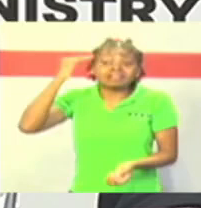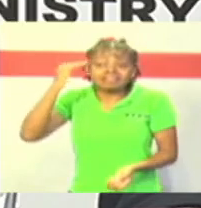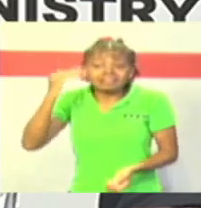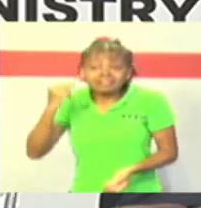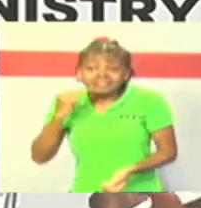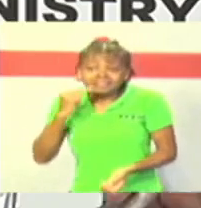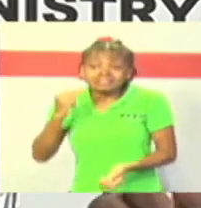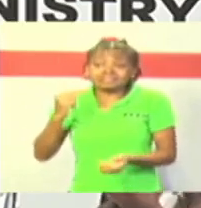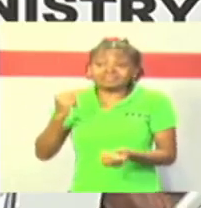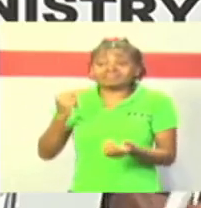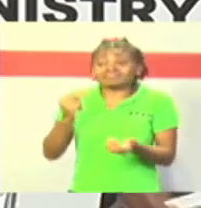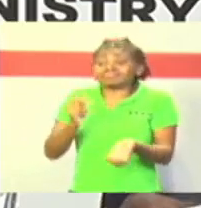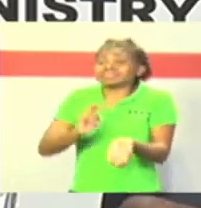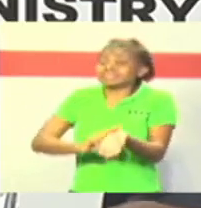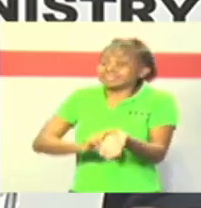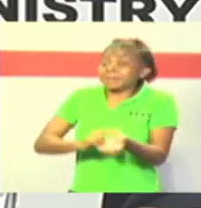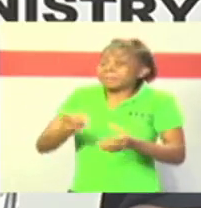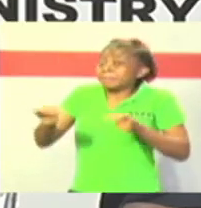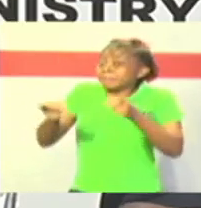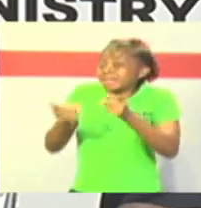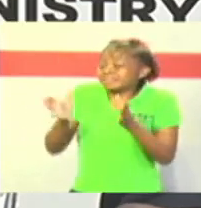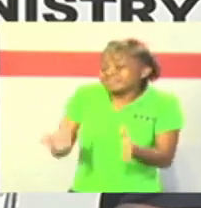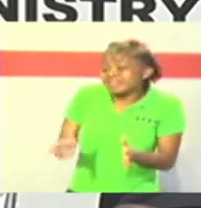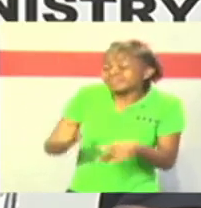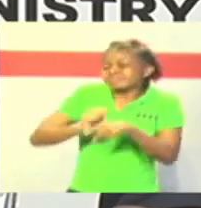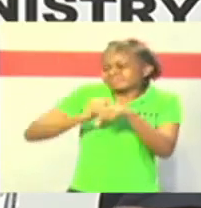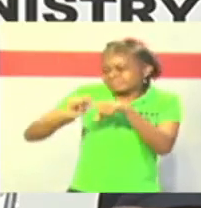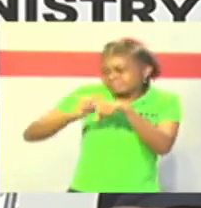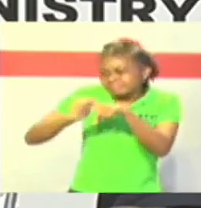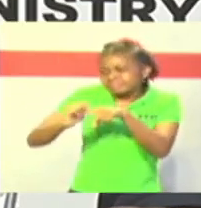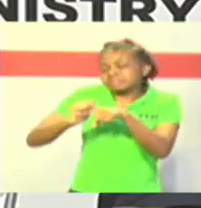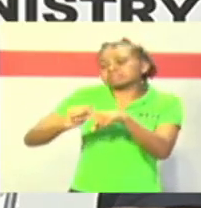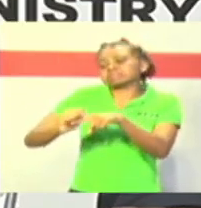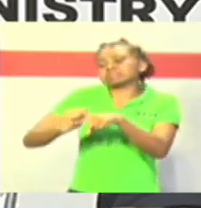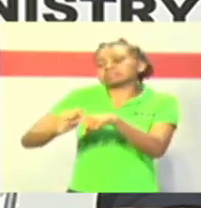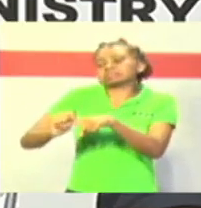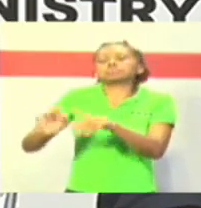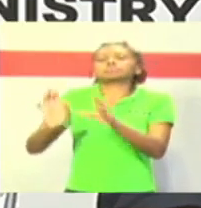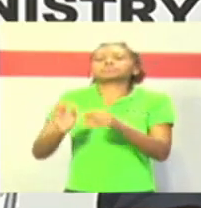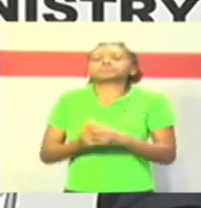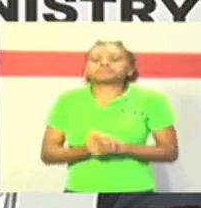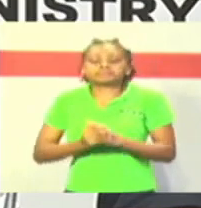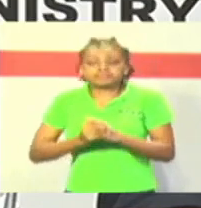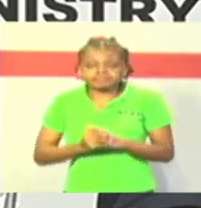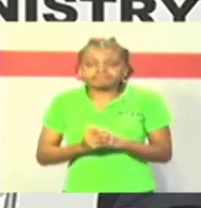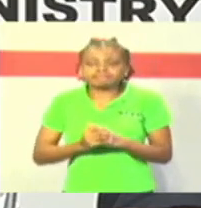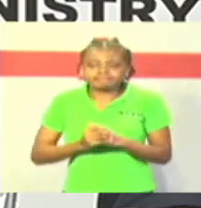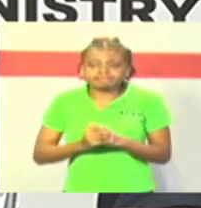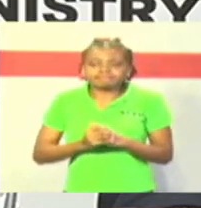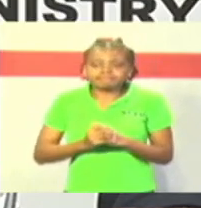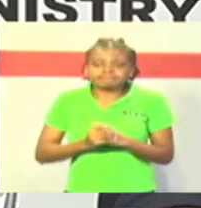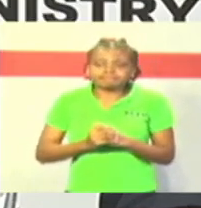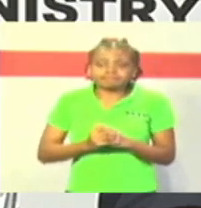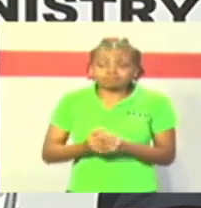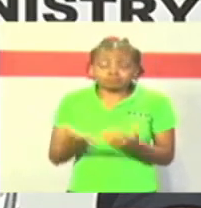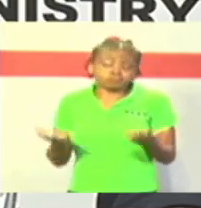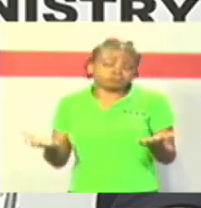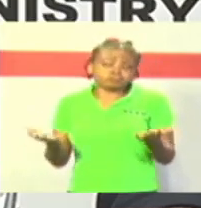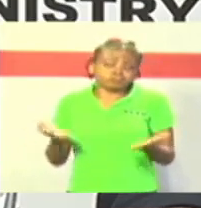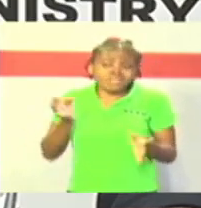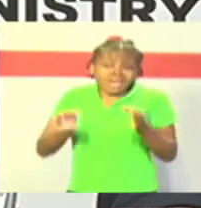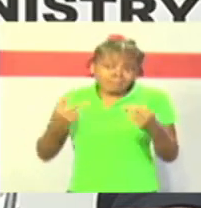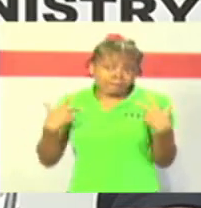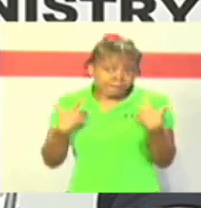etc. for management of recovered COVID-19 patients with pulmonary complications, and